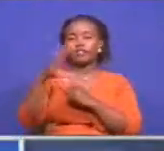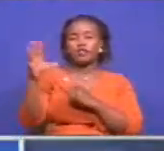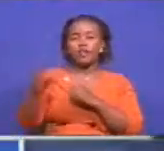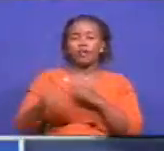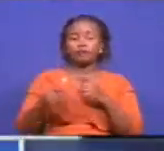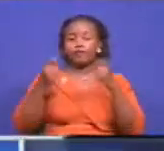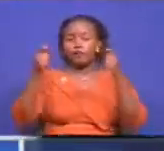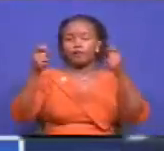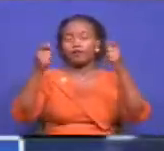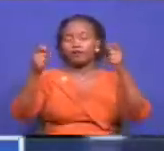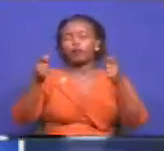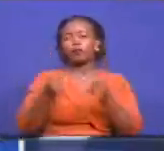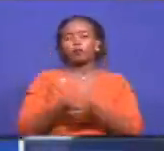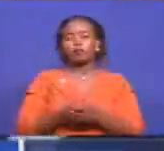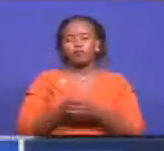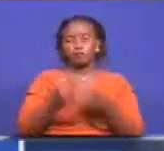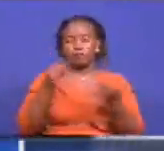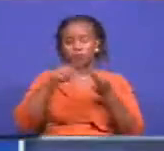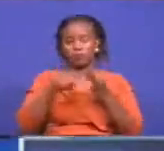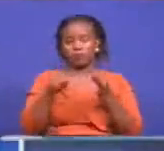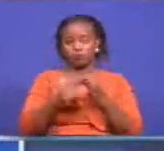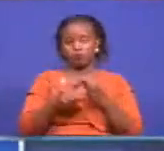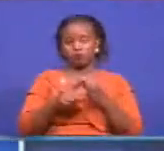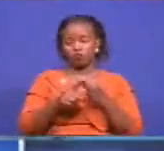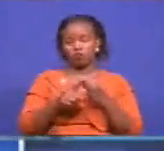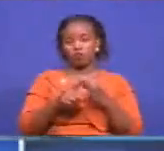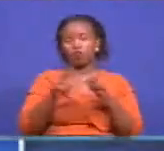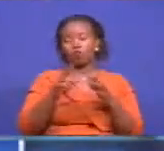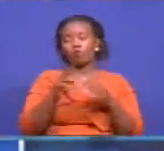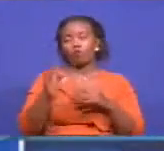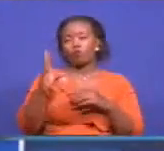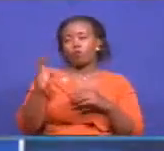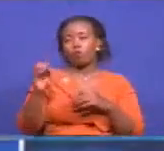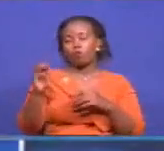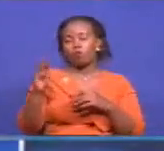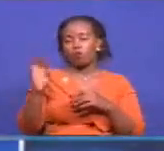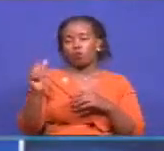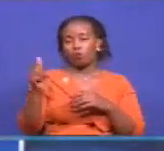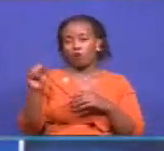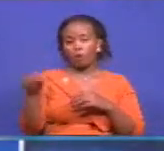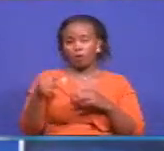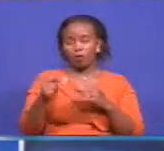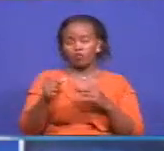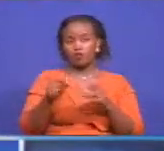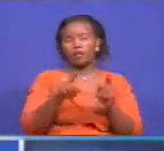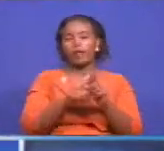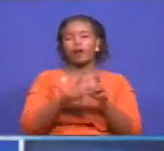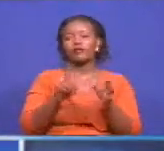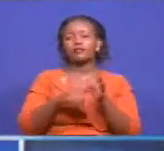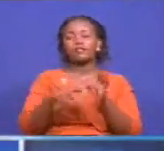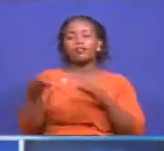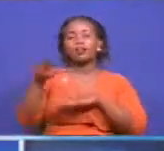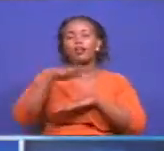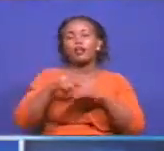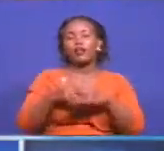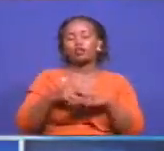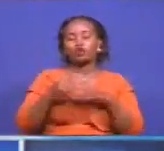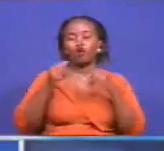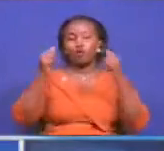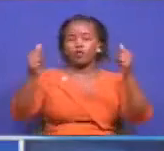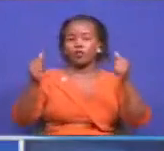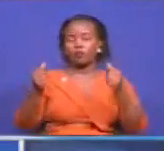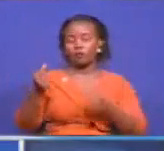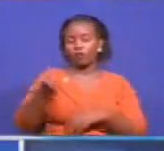Championship Lightweight Gold Medalist Nico Koth, Commonwealth Games Flyweight Bronze Medalist Christine Ongari, and National Welterweight Champion